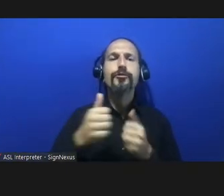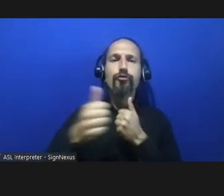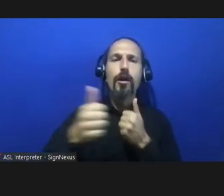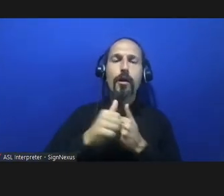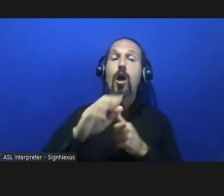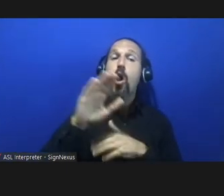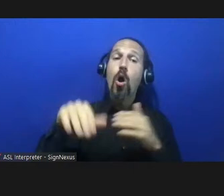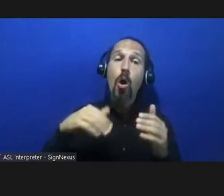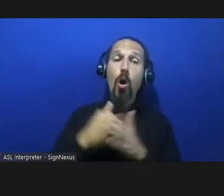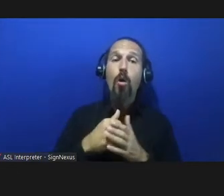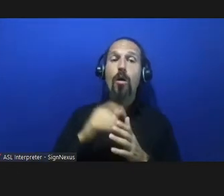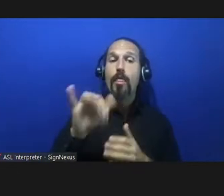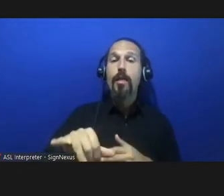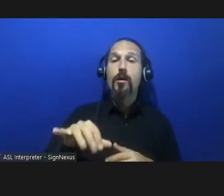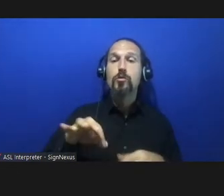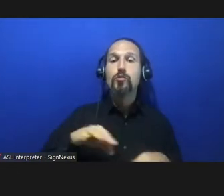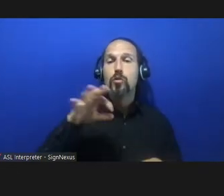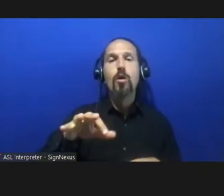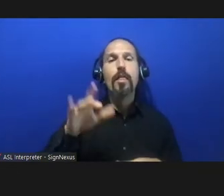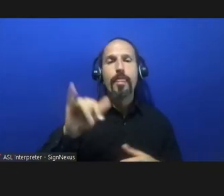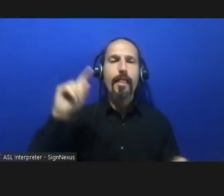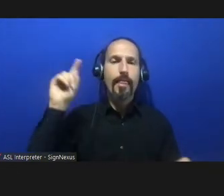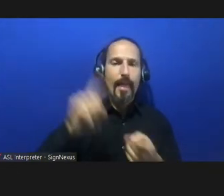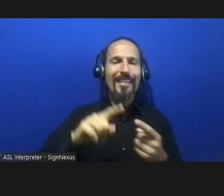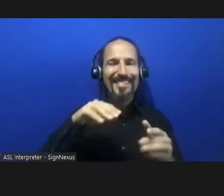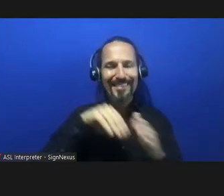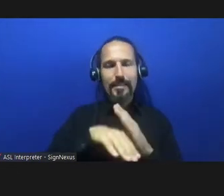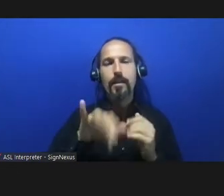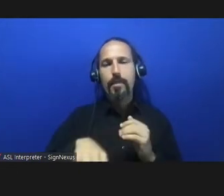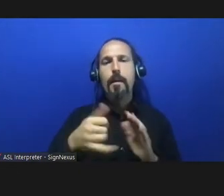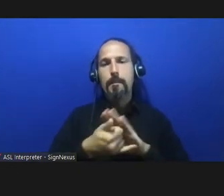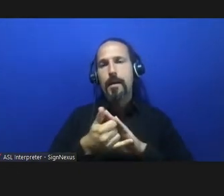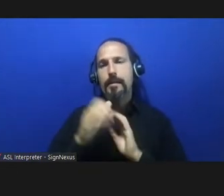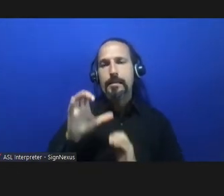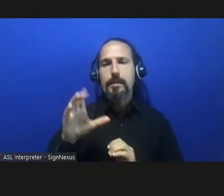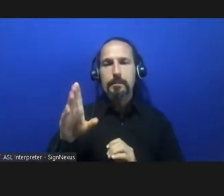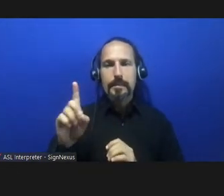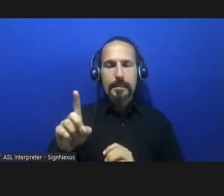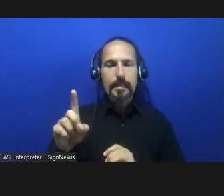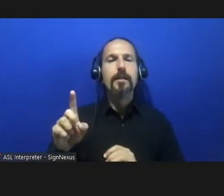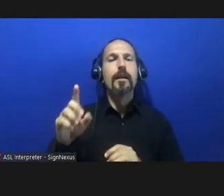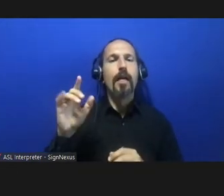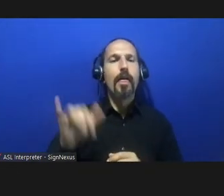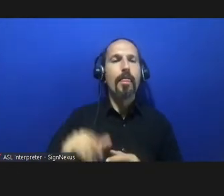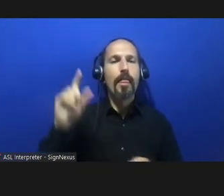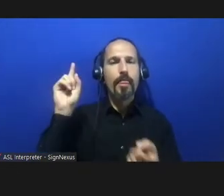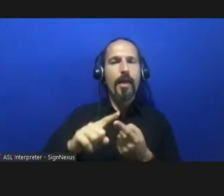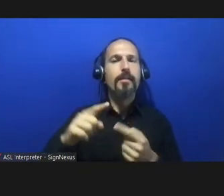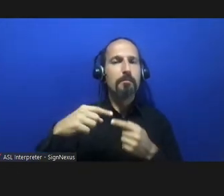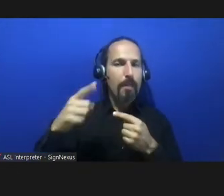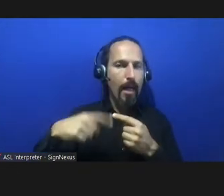tolling scenarios reduce the number of vehicle entries into the manhattan central business district and reduce vehicle miles traveled in the manhattan central business